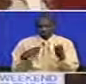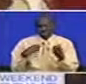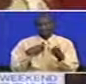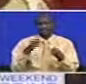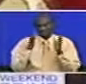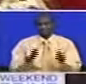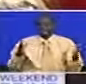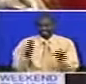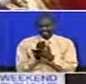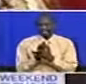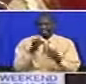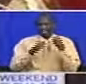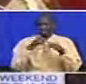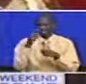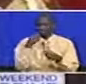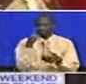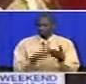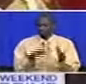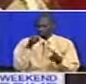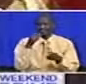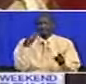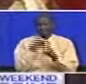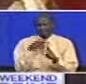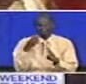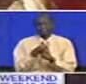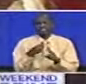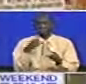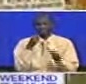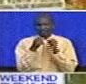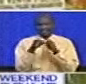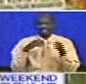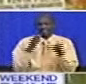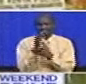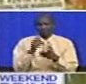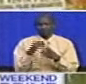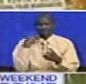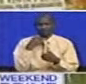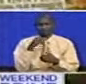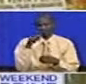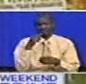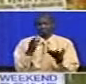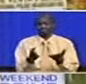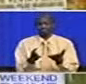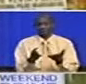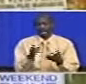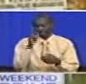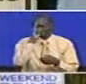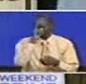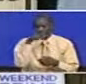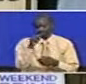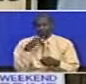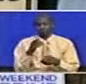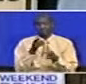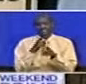rights activists who he says fight for the rights of criminals, forgetting the victims and police who are made victim